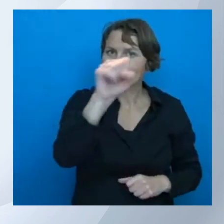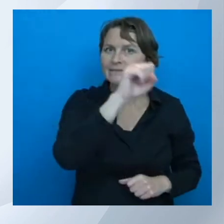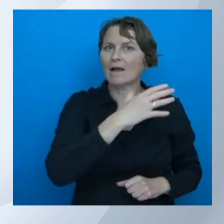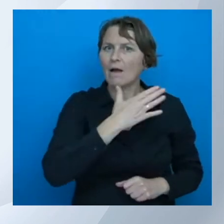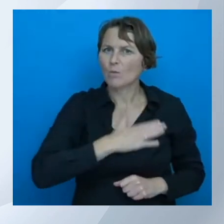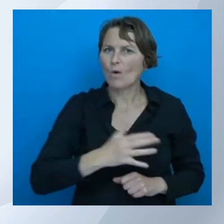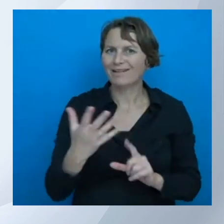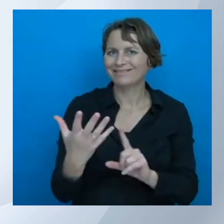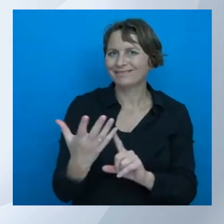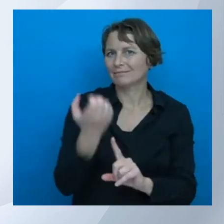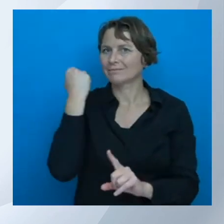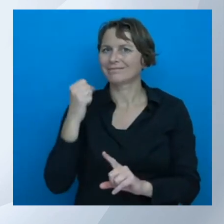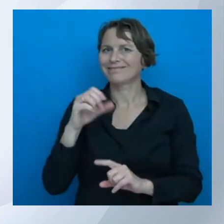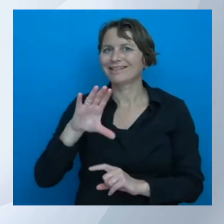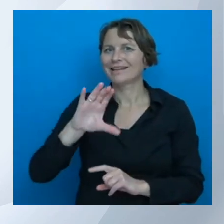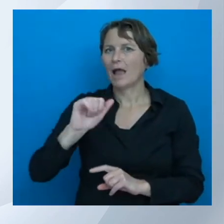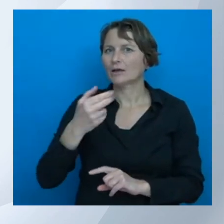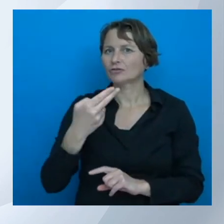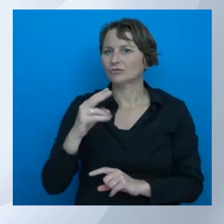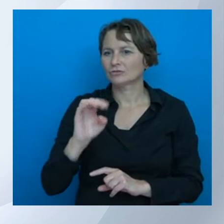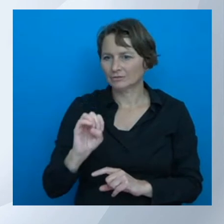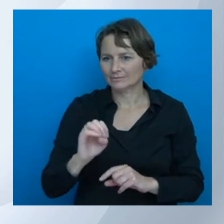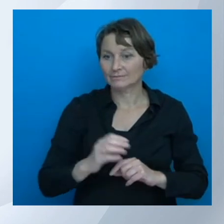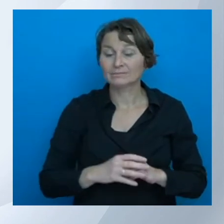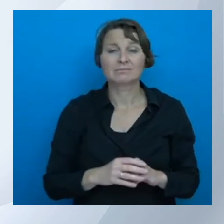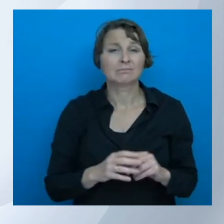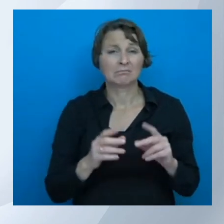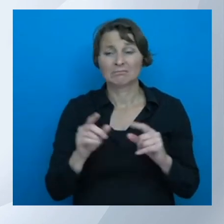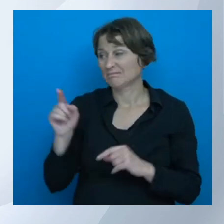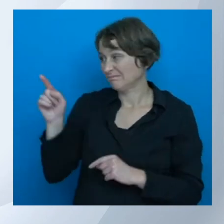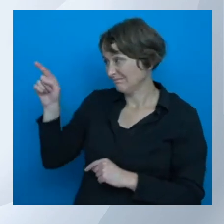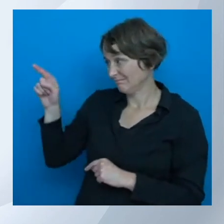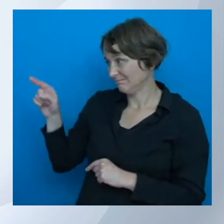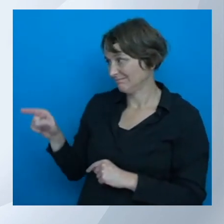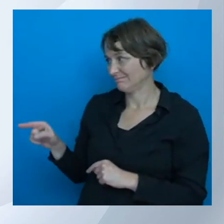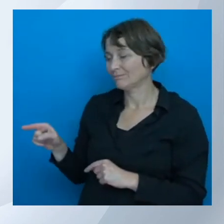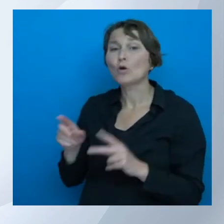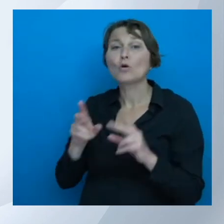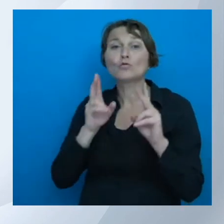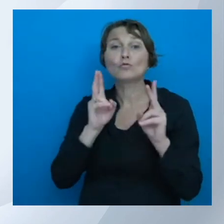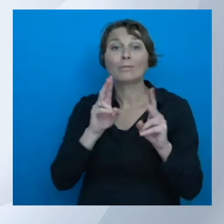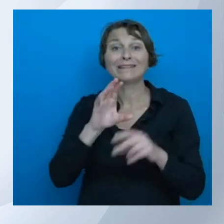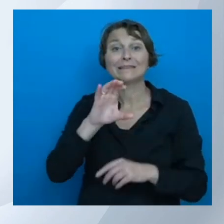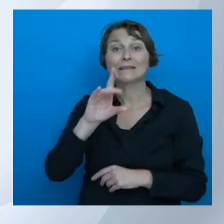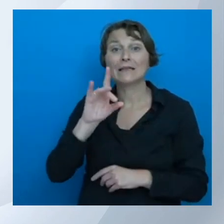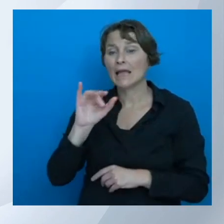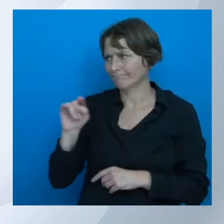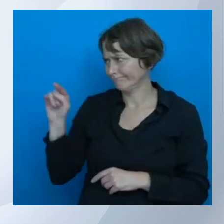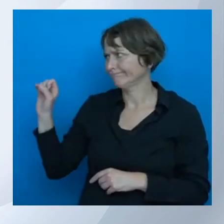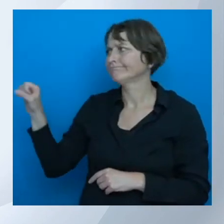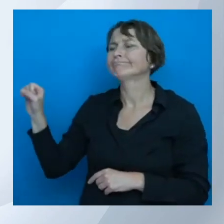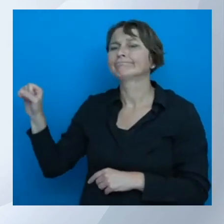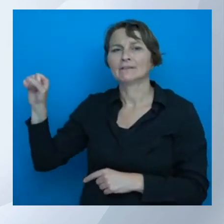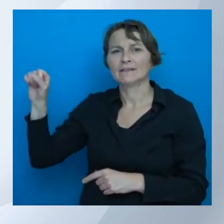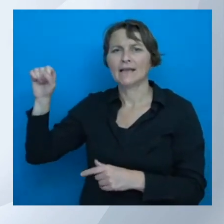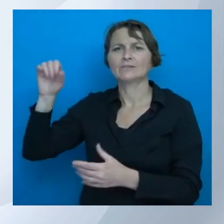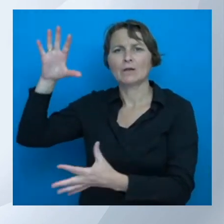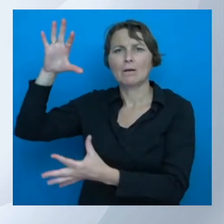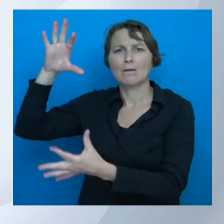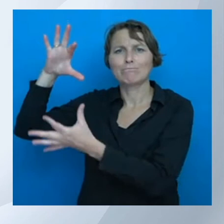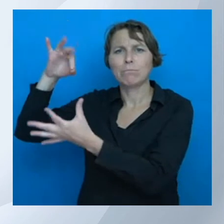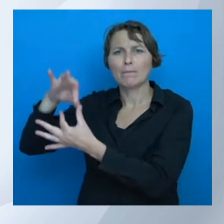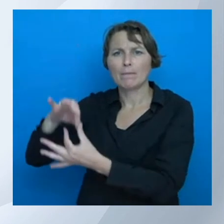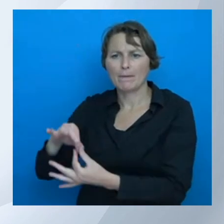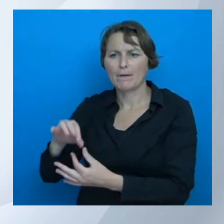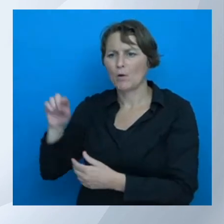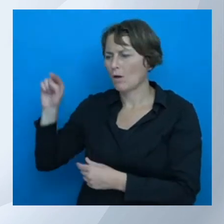you can say the same things you would normally set for CDN. Yep, this should be cached. Ignore a query string, that sort of